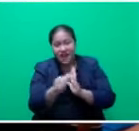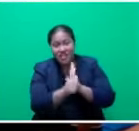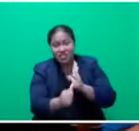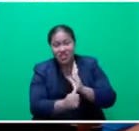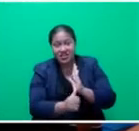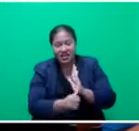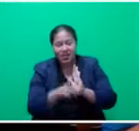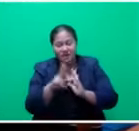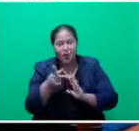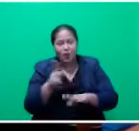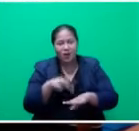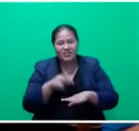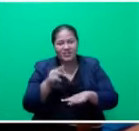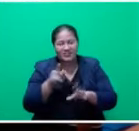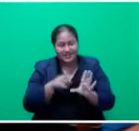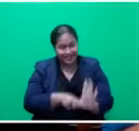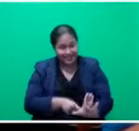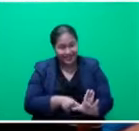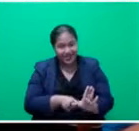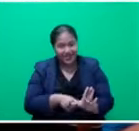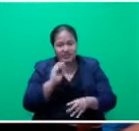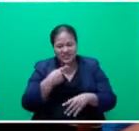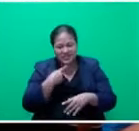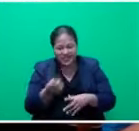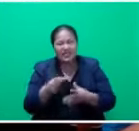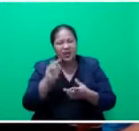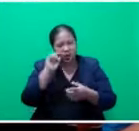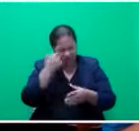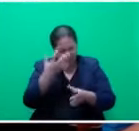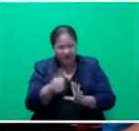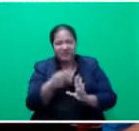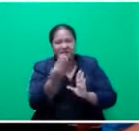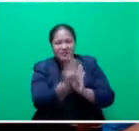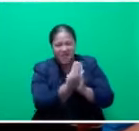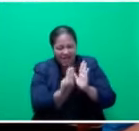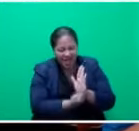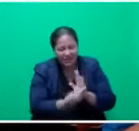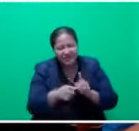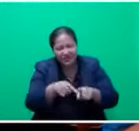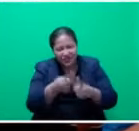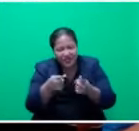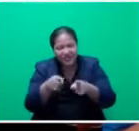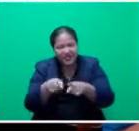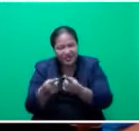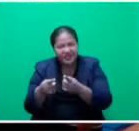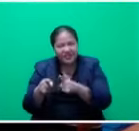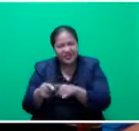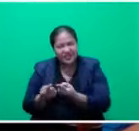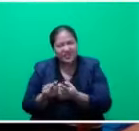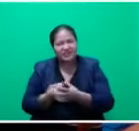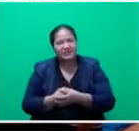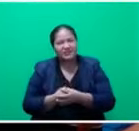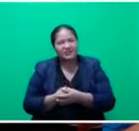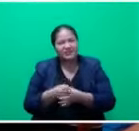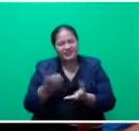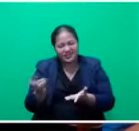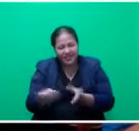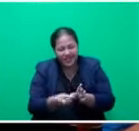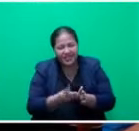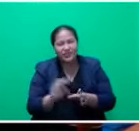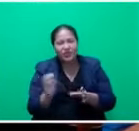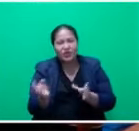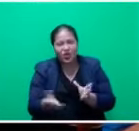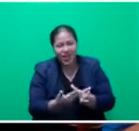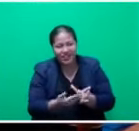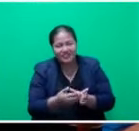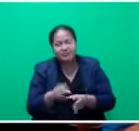anti-doping bill, there will be a refrigerants management bill, there will be a hotel data collection bill, and so on. And